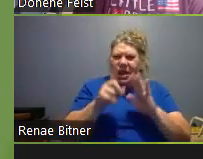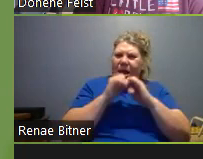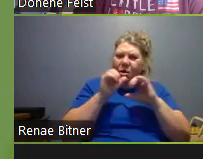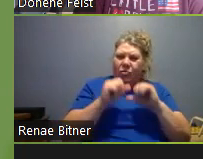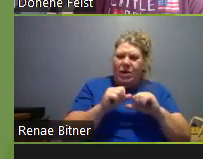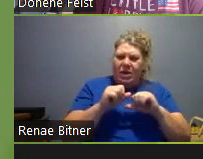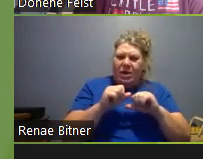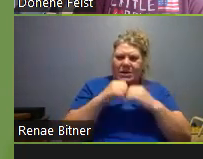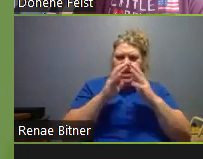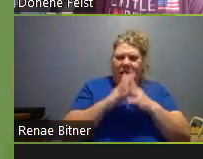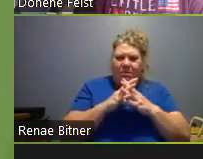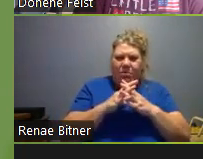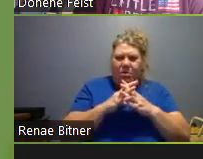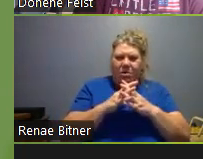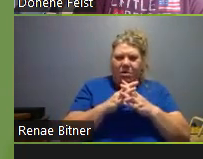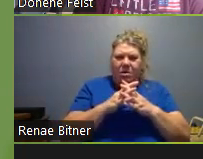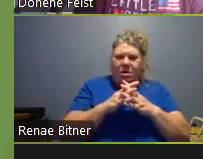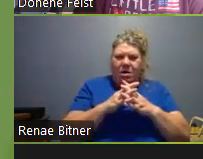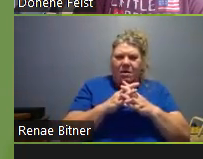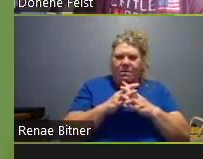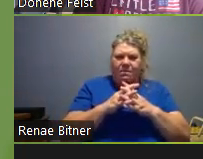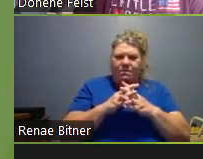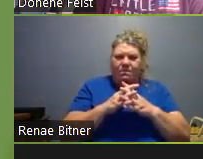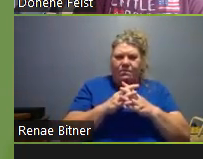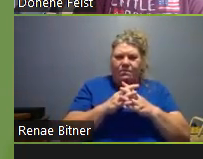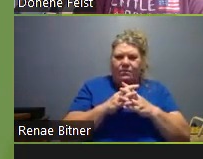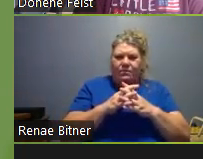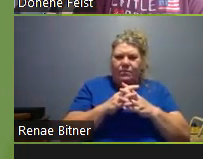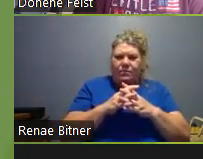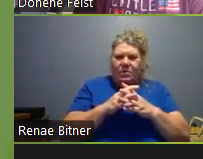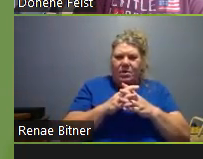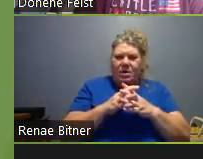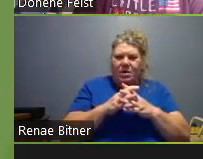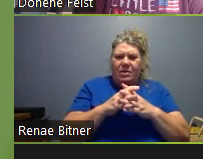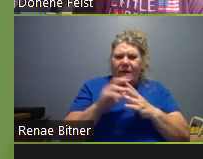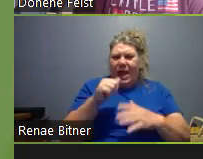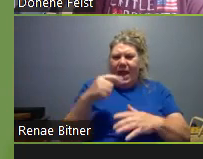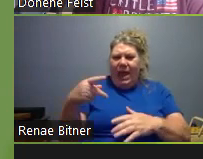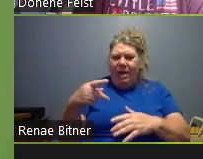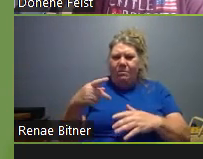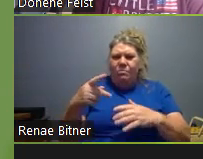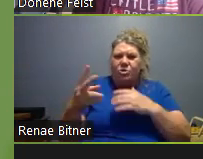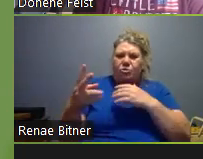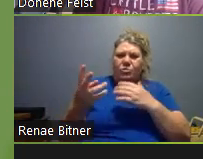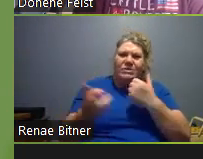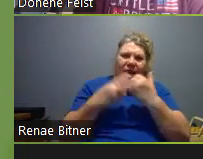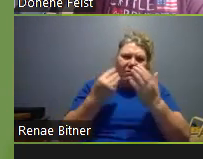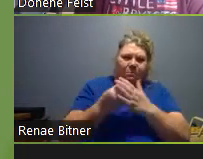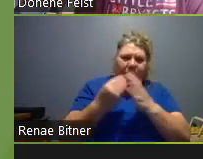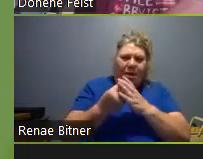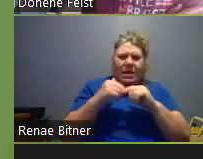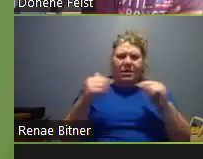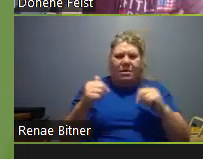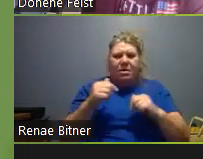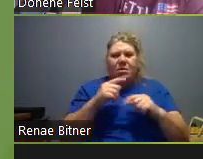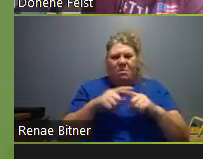set one up for their child, so they can use that later to stick away some dollars or things like that, so